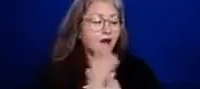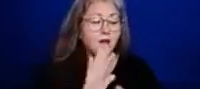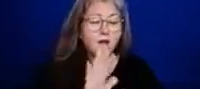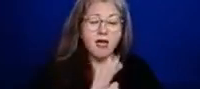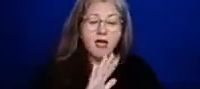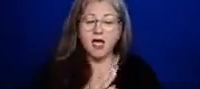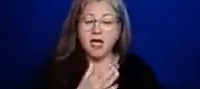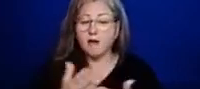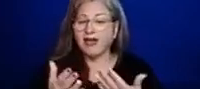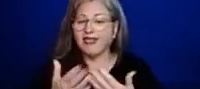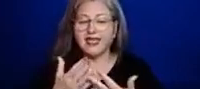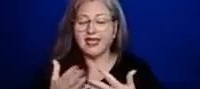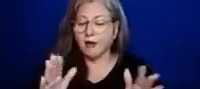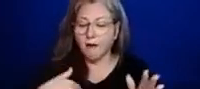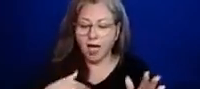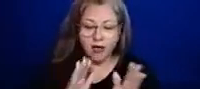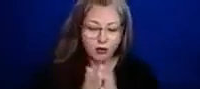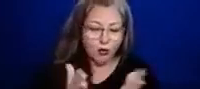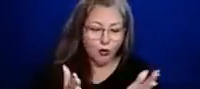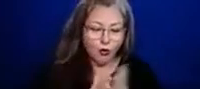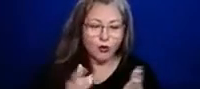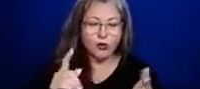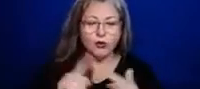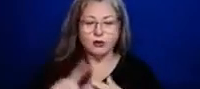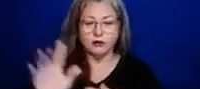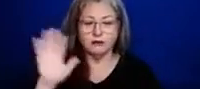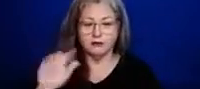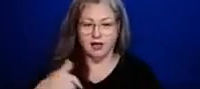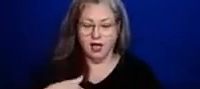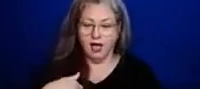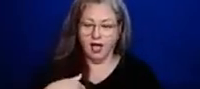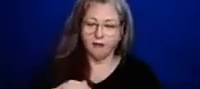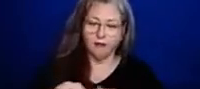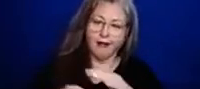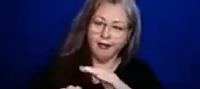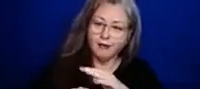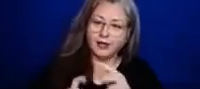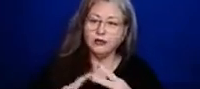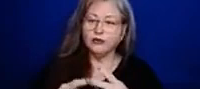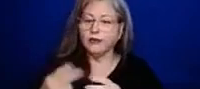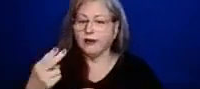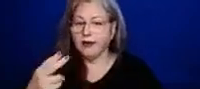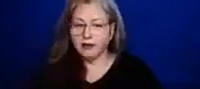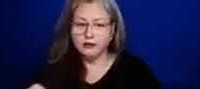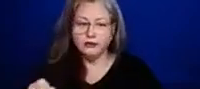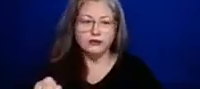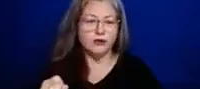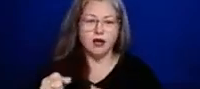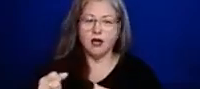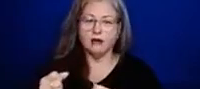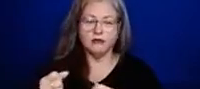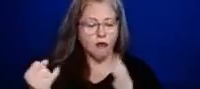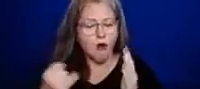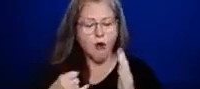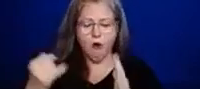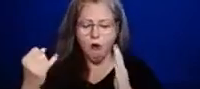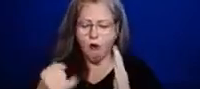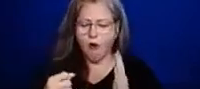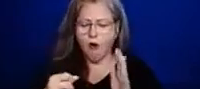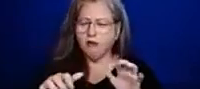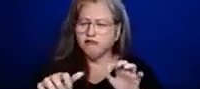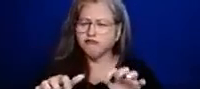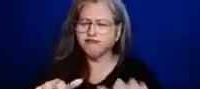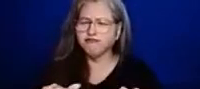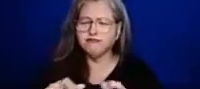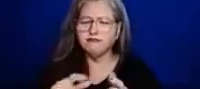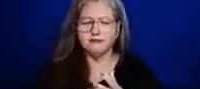of paper, and all of my notebooks when I was on grammar school, high school, they were all with